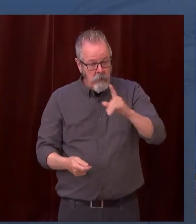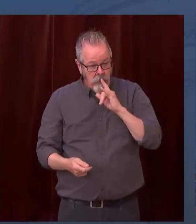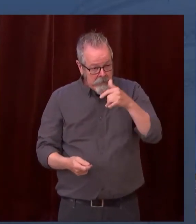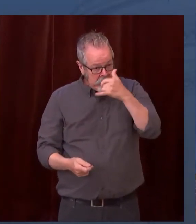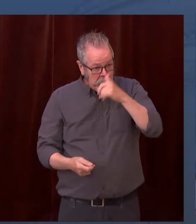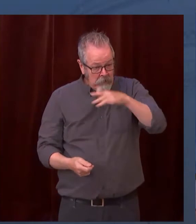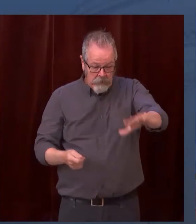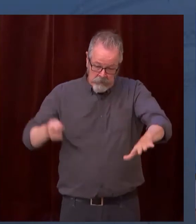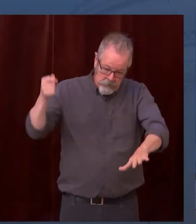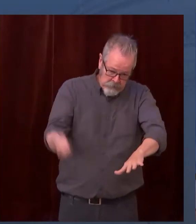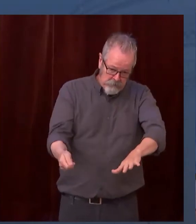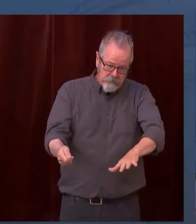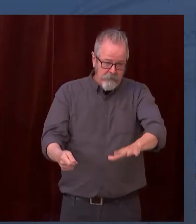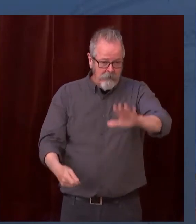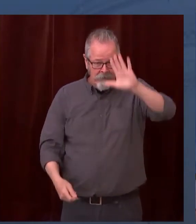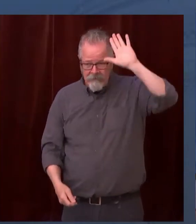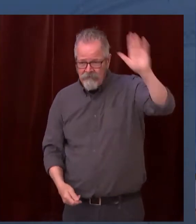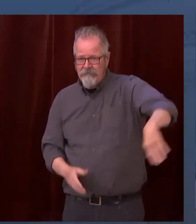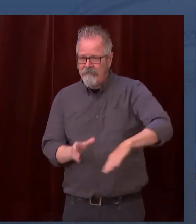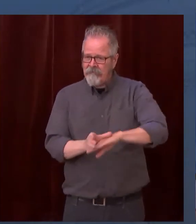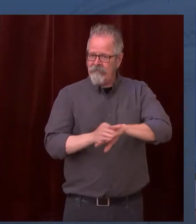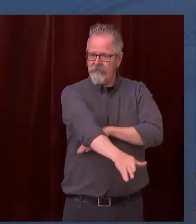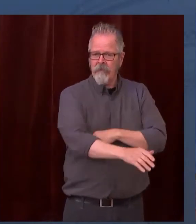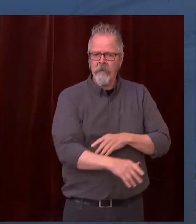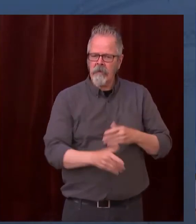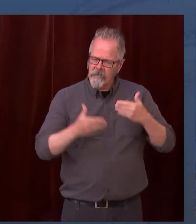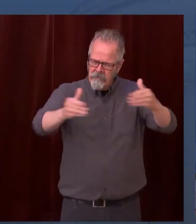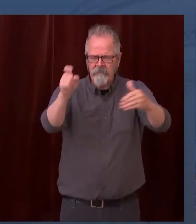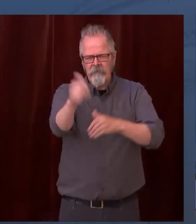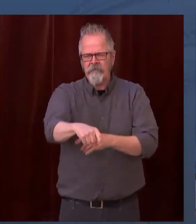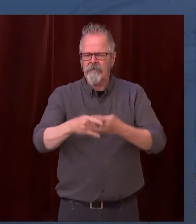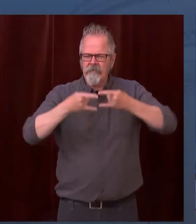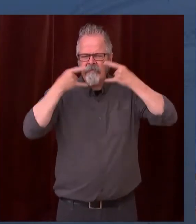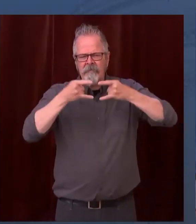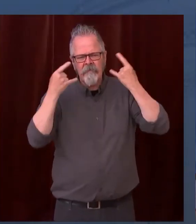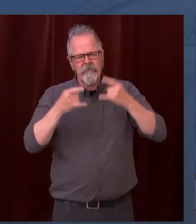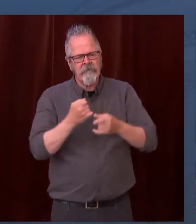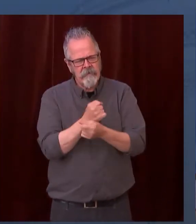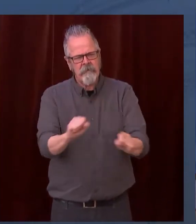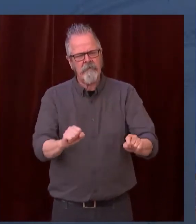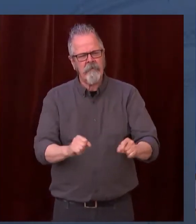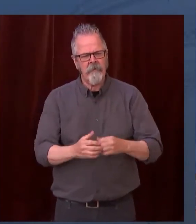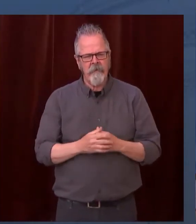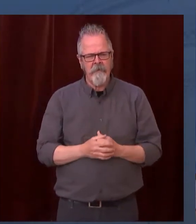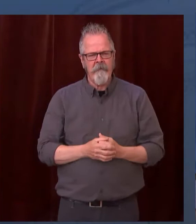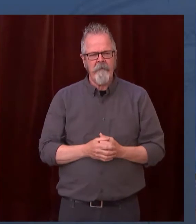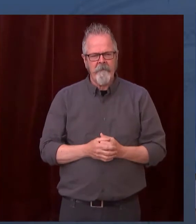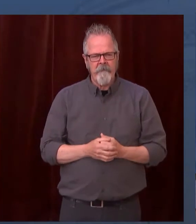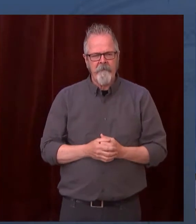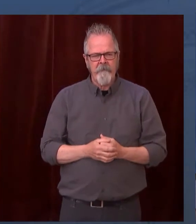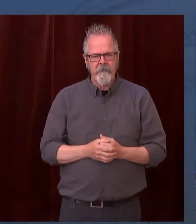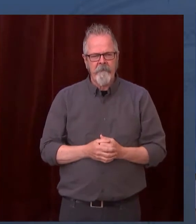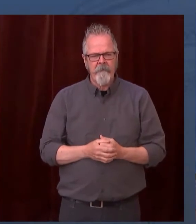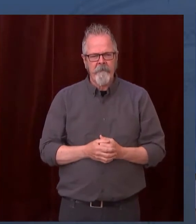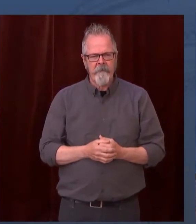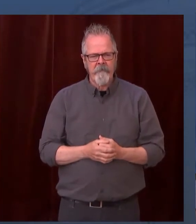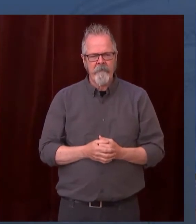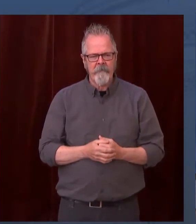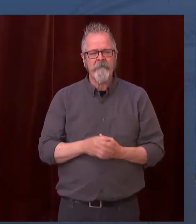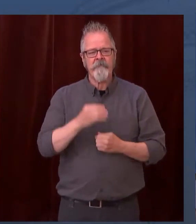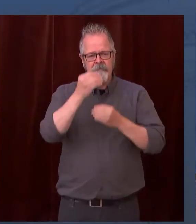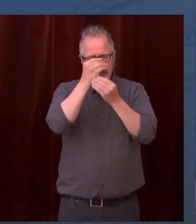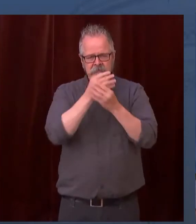are lawfully using our emergency statutory authority to protect people's lives. And that's the job